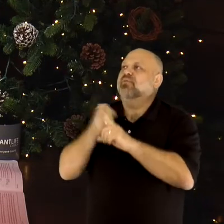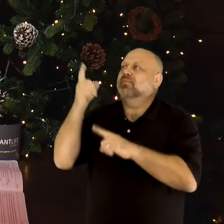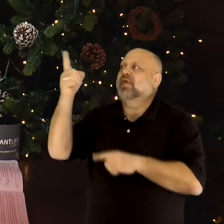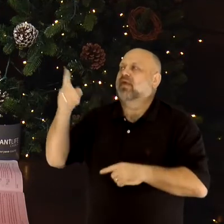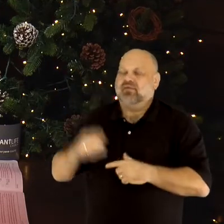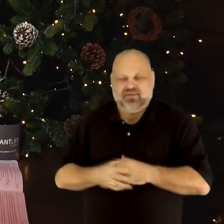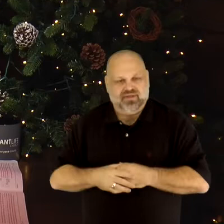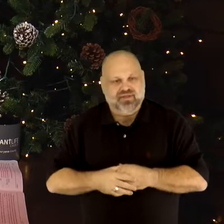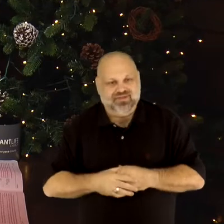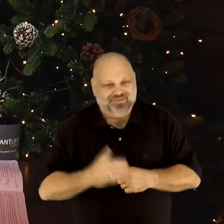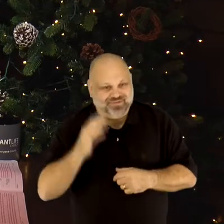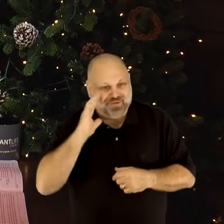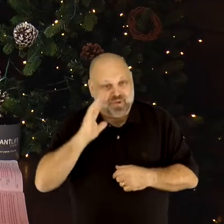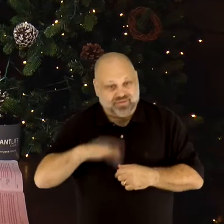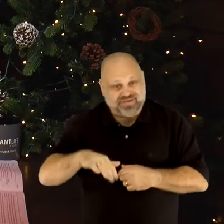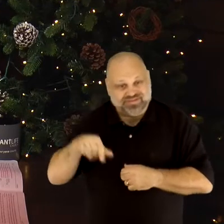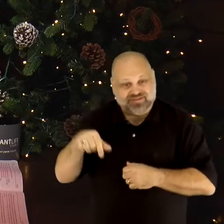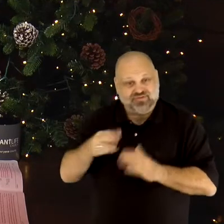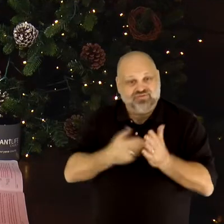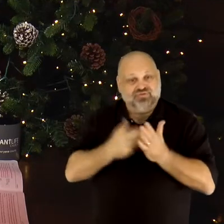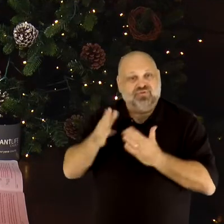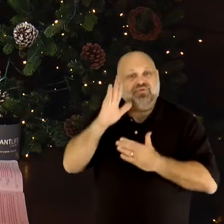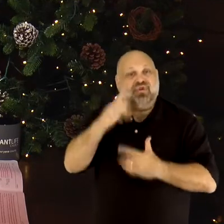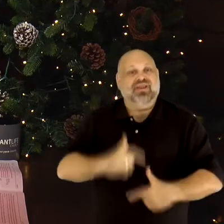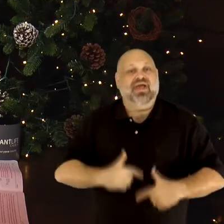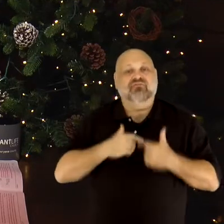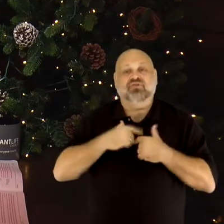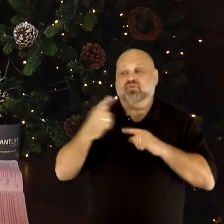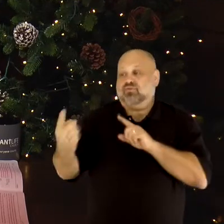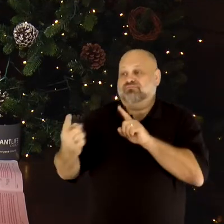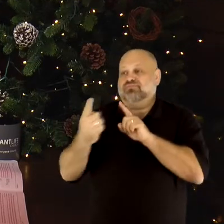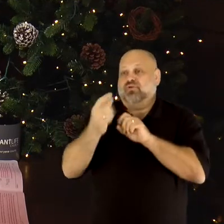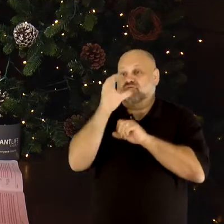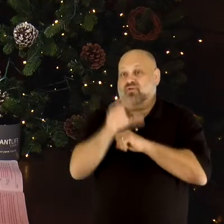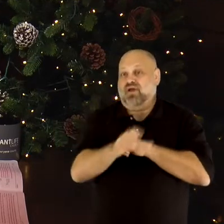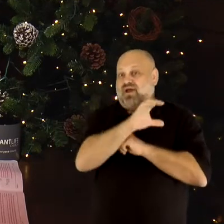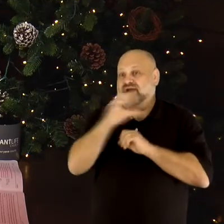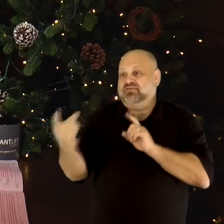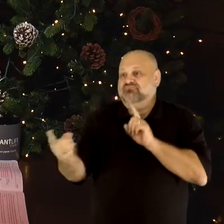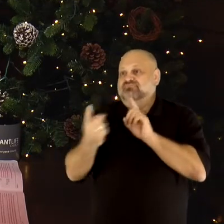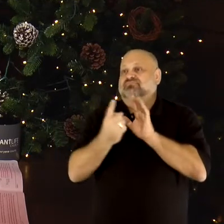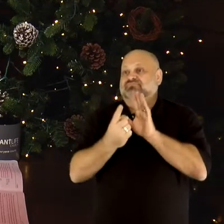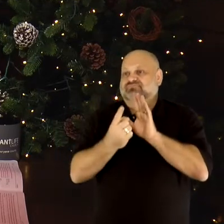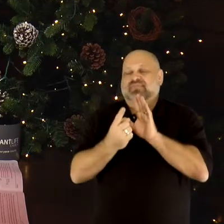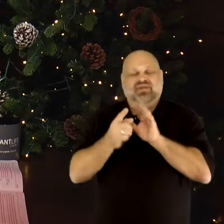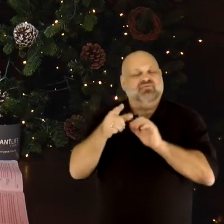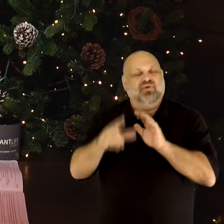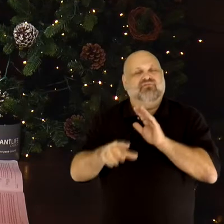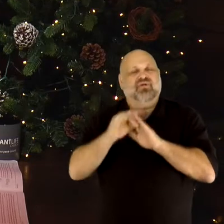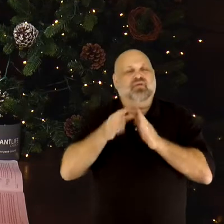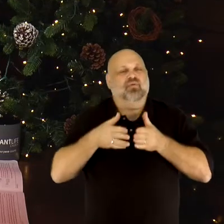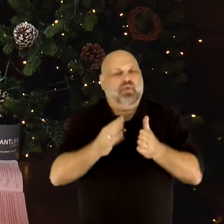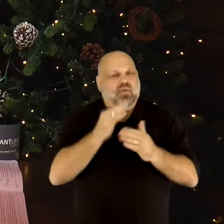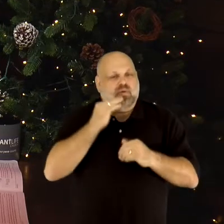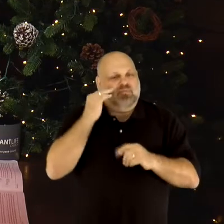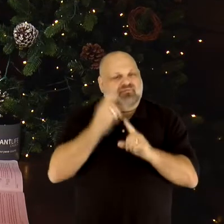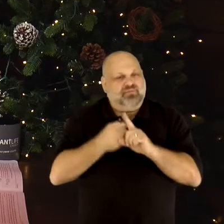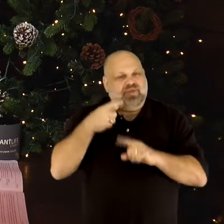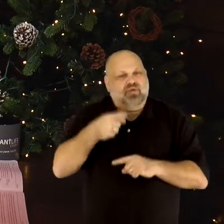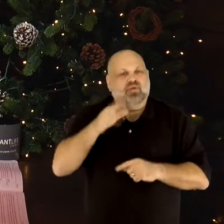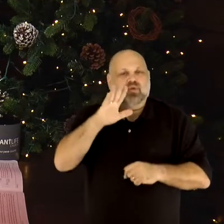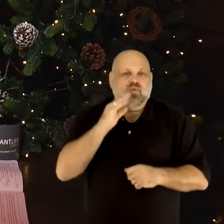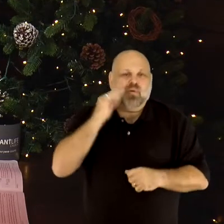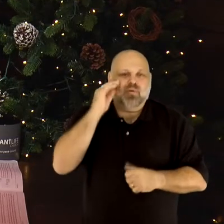there." You know, this is true for your life. If you come to the cross, you will find your way home from there. Your home,